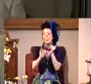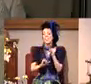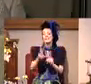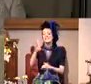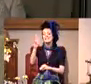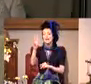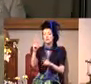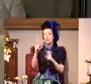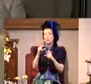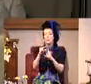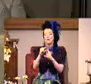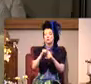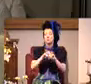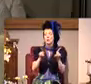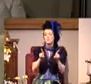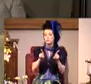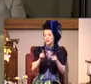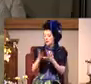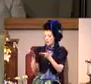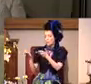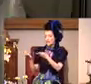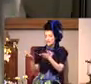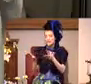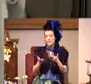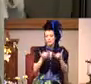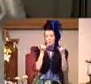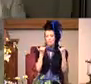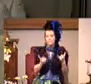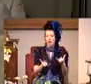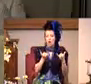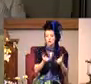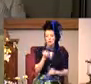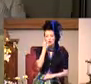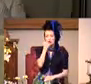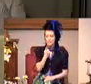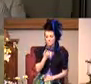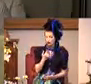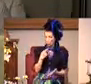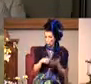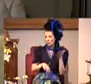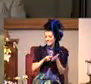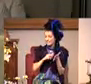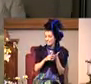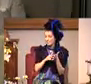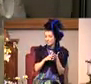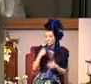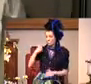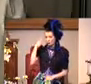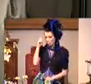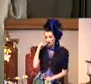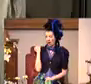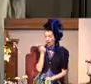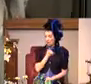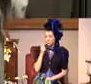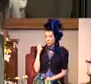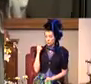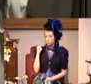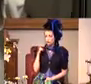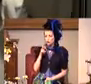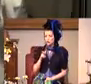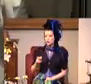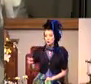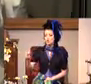into a contemporary understanding of what it means to journey to our crosses, to think about immigration,